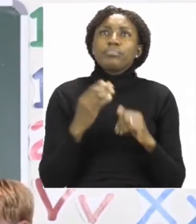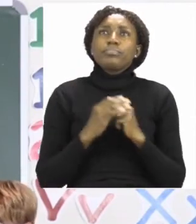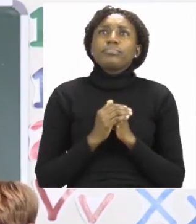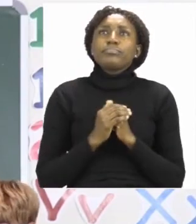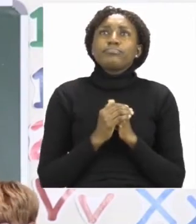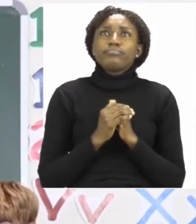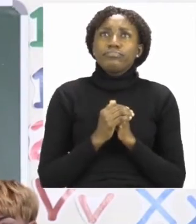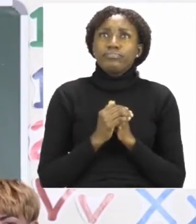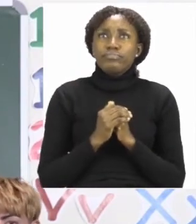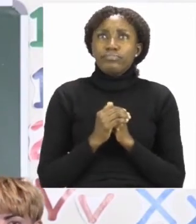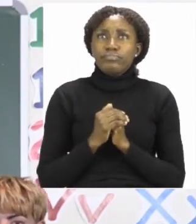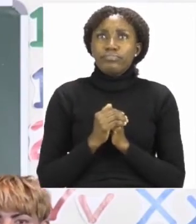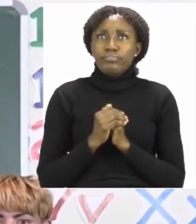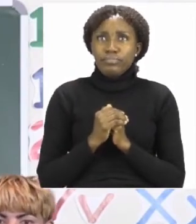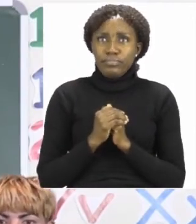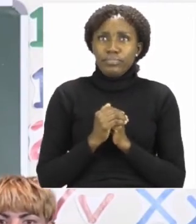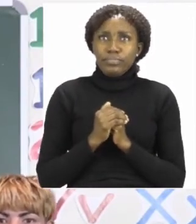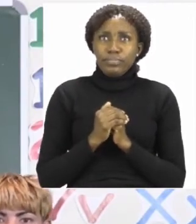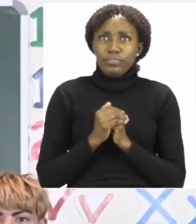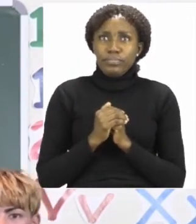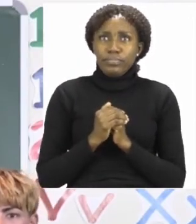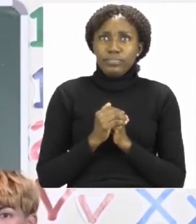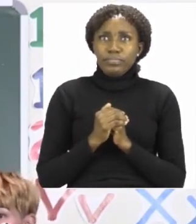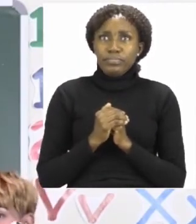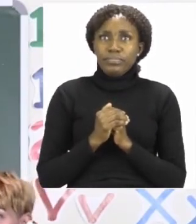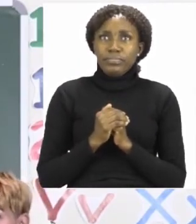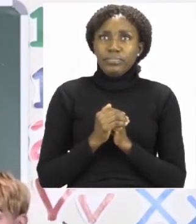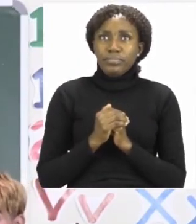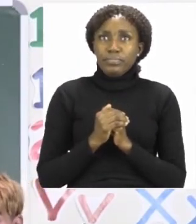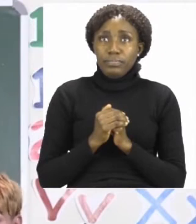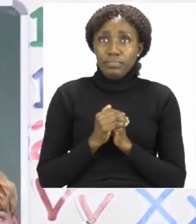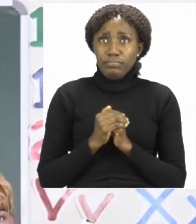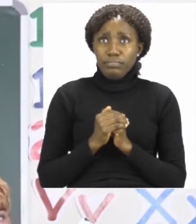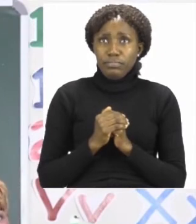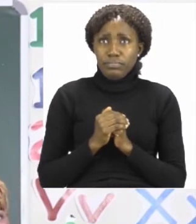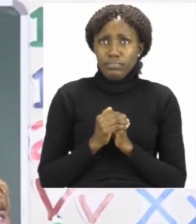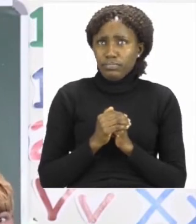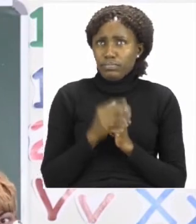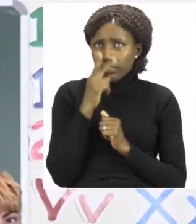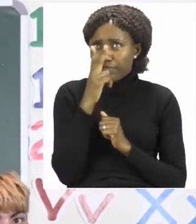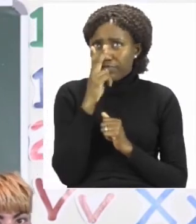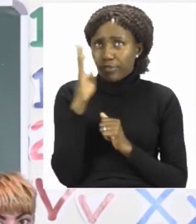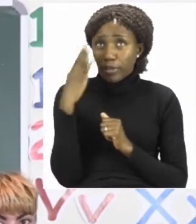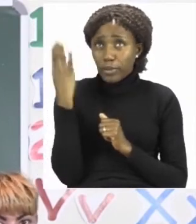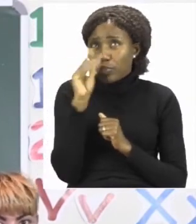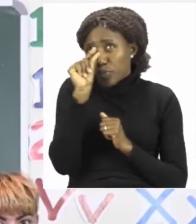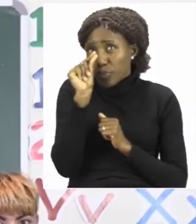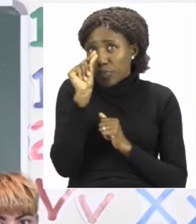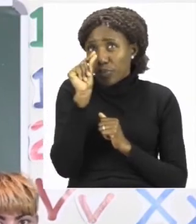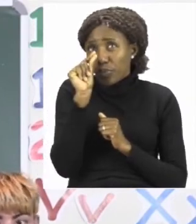like a blue shirt does this piece have some blue in it